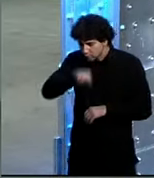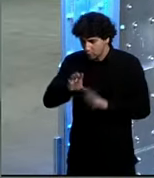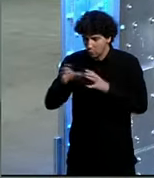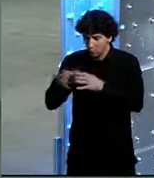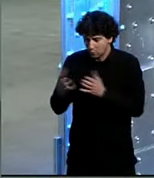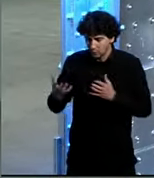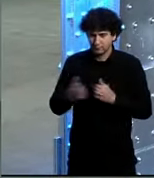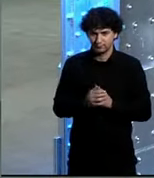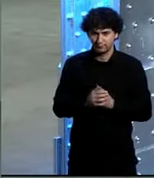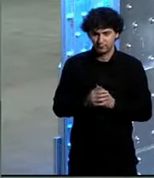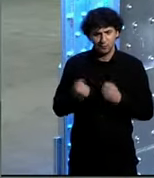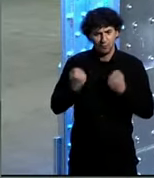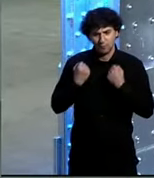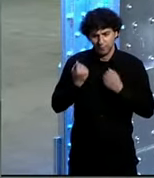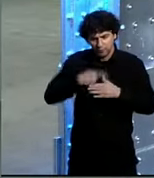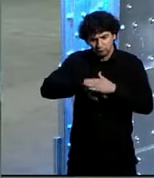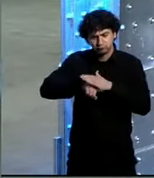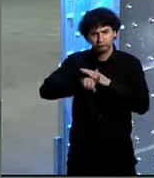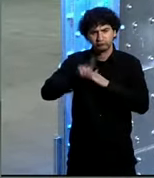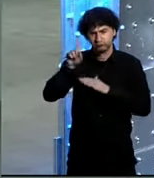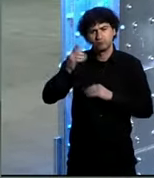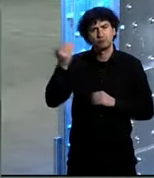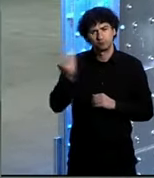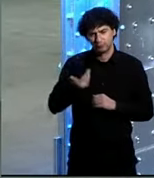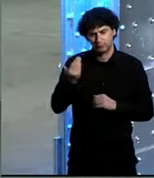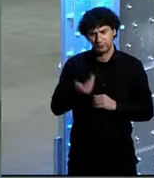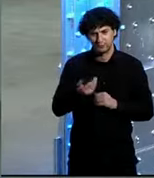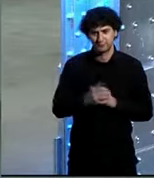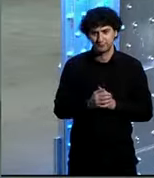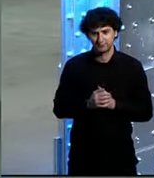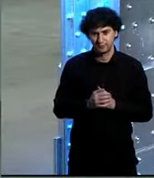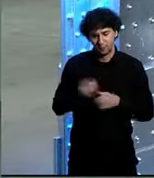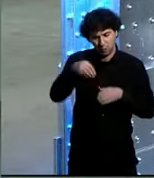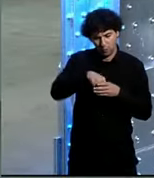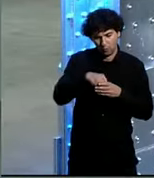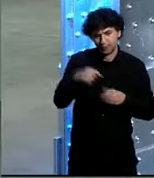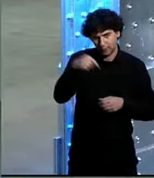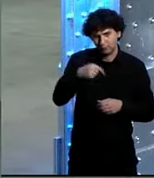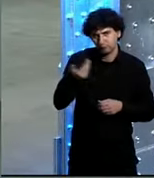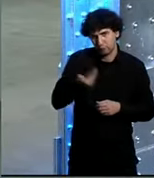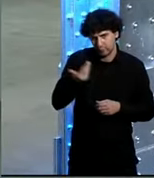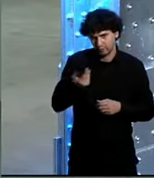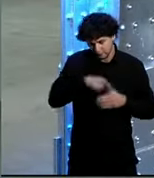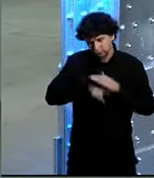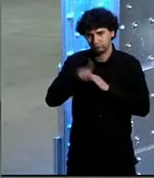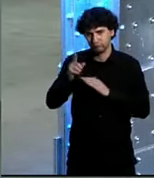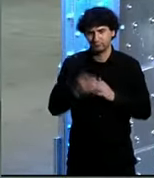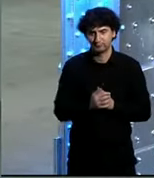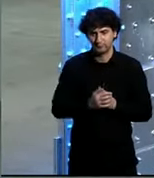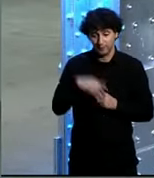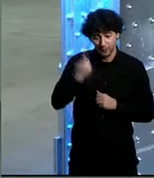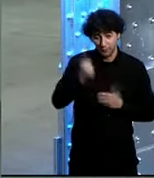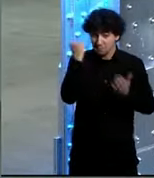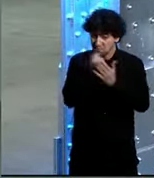Brands owned by fan clubs or fan communities can grow much better, and the contents for